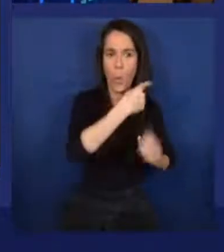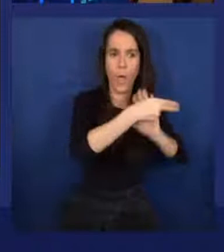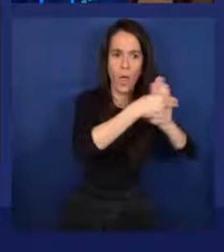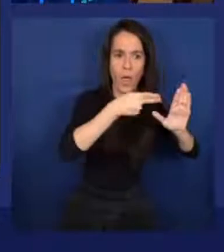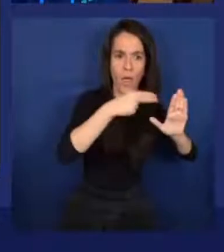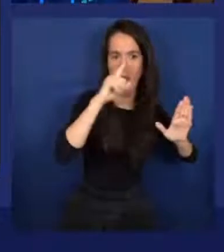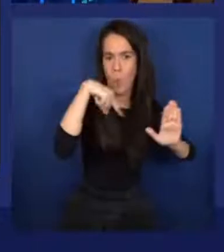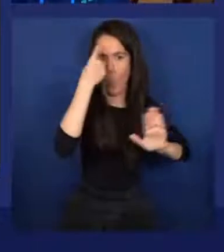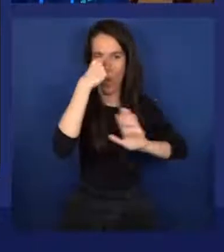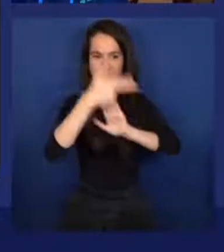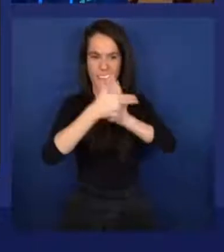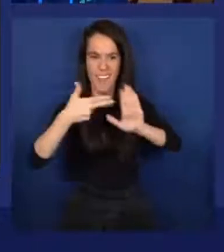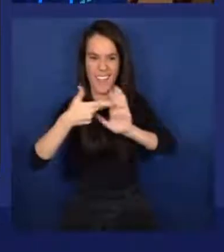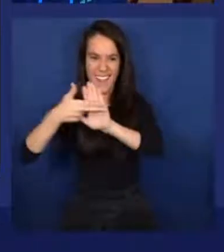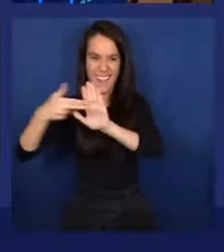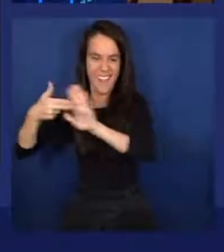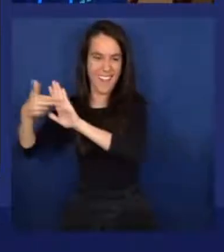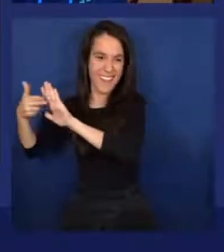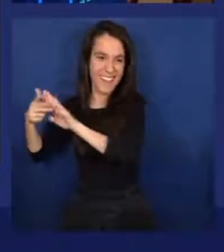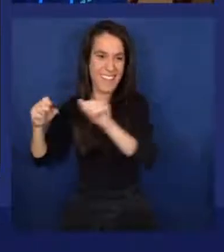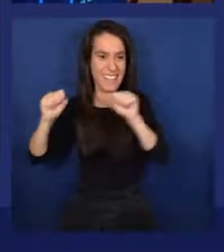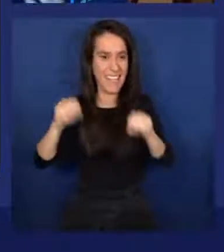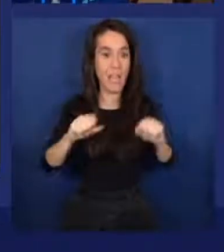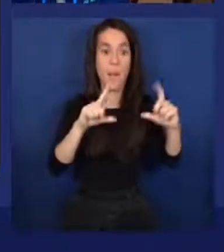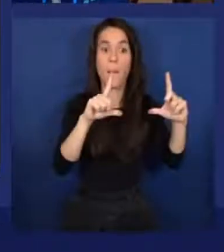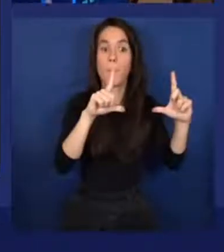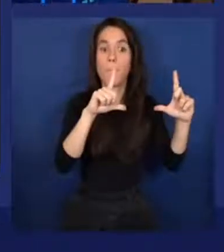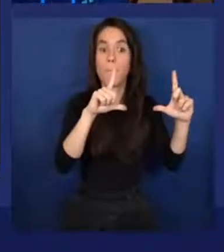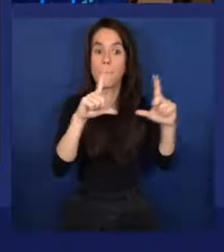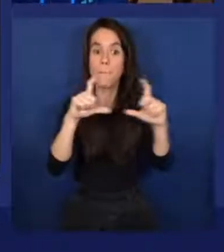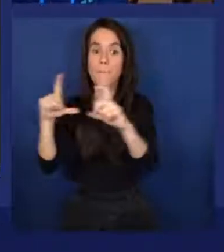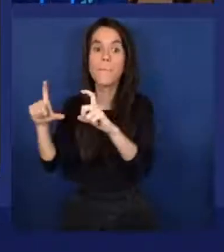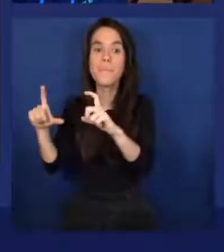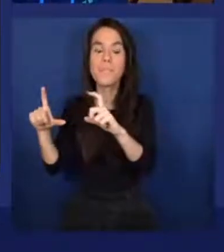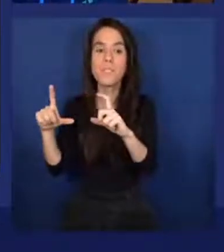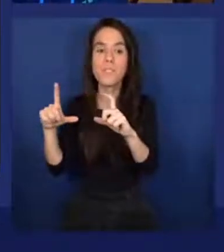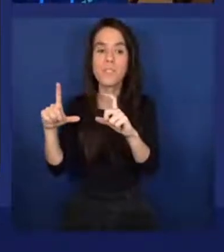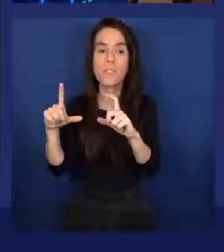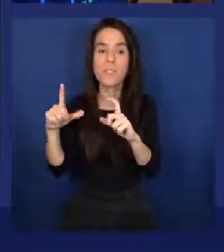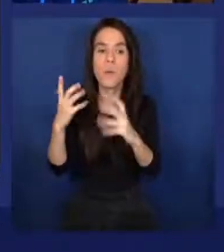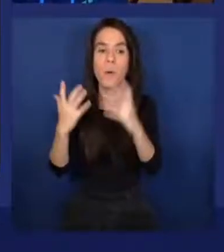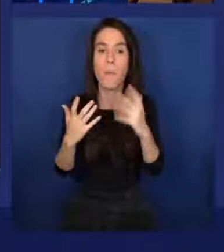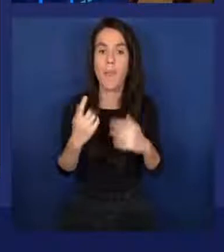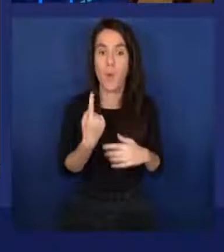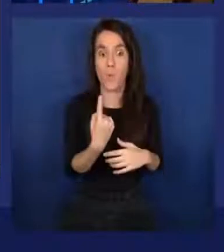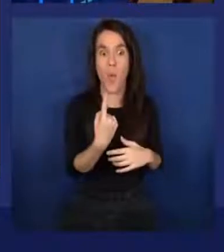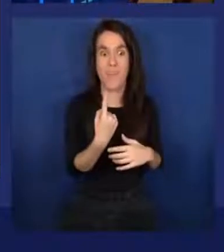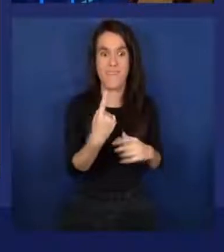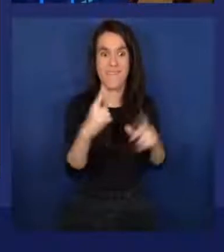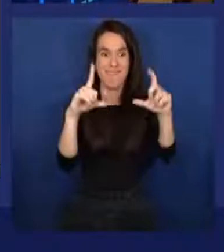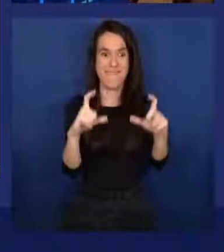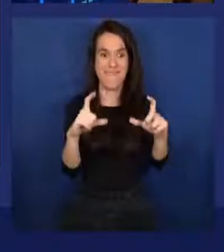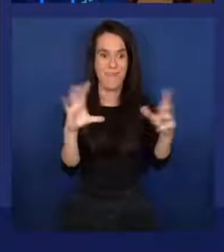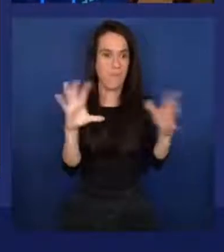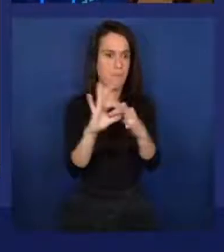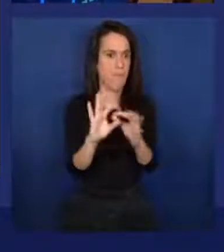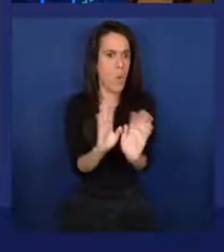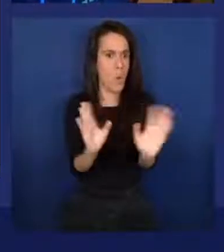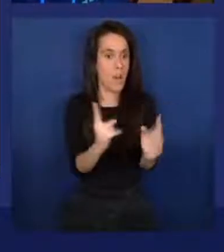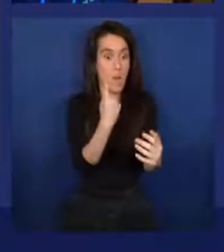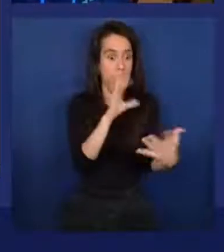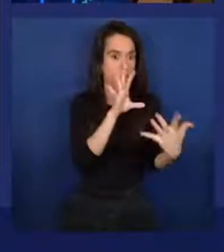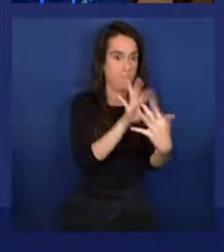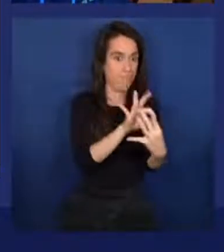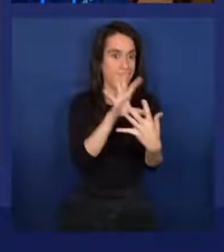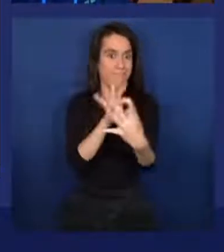we use images that have only one image per picture. I will show you that later on. And in this